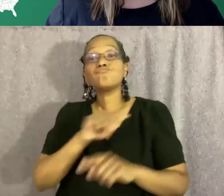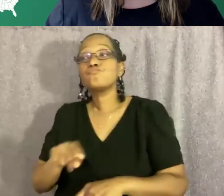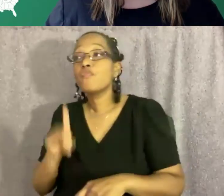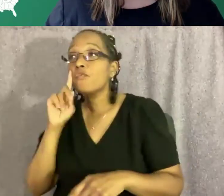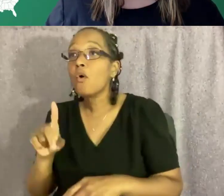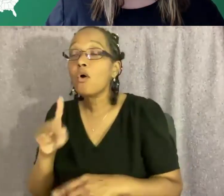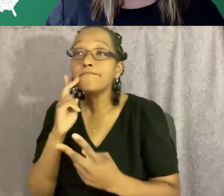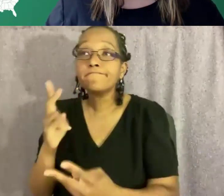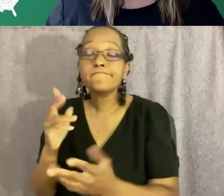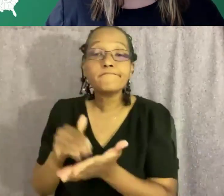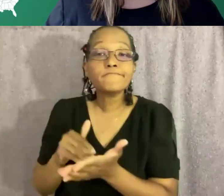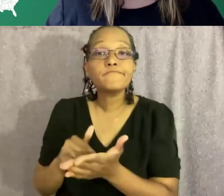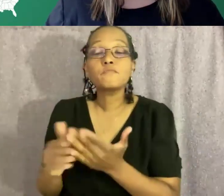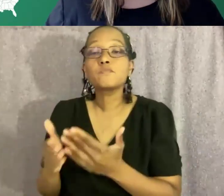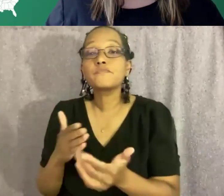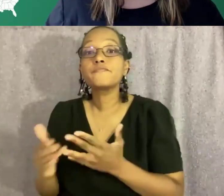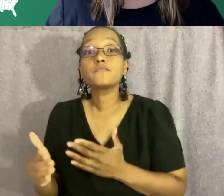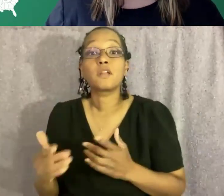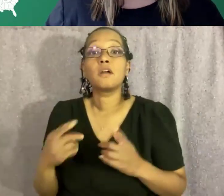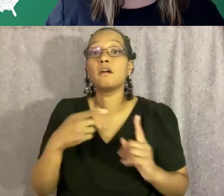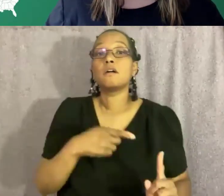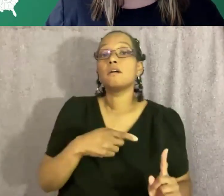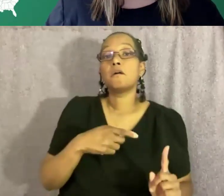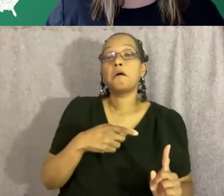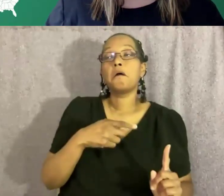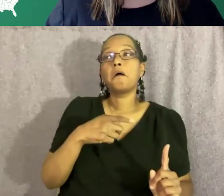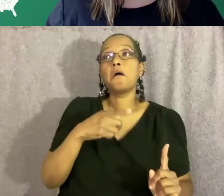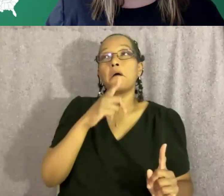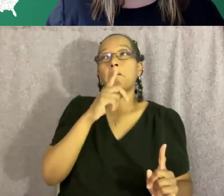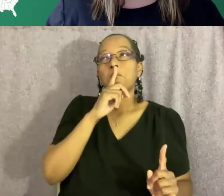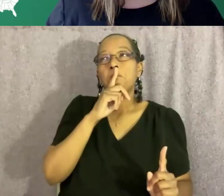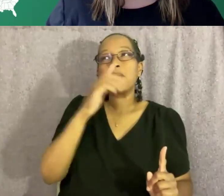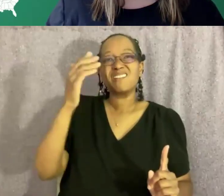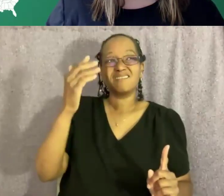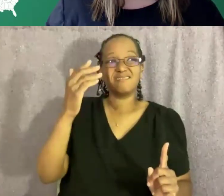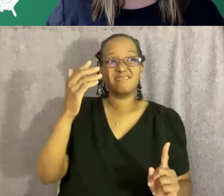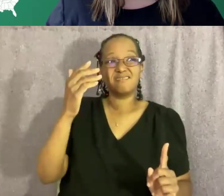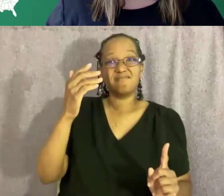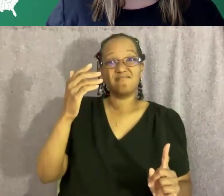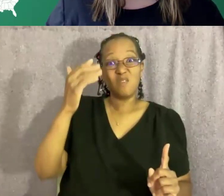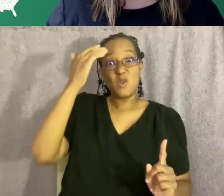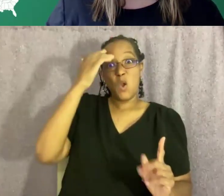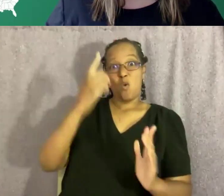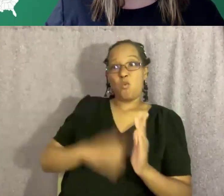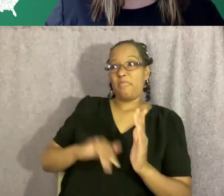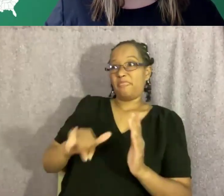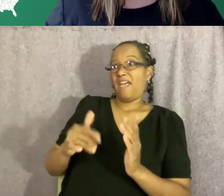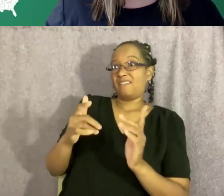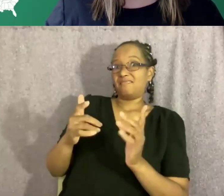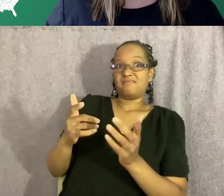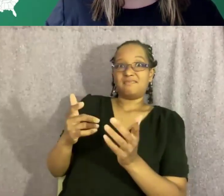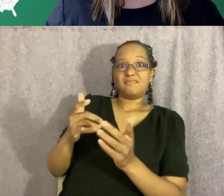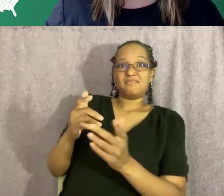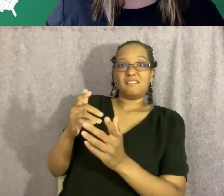or things, they don't necessarily know exactly what that is going to look like, but